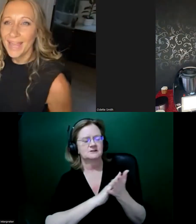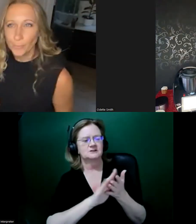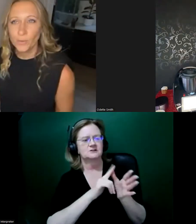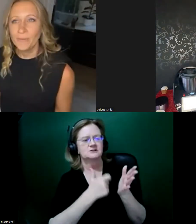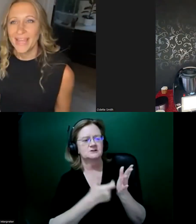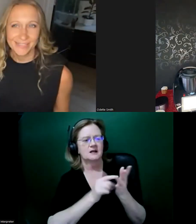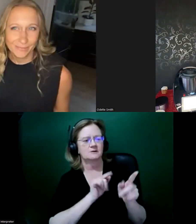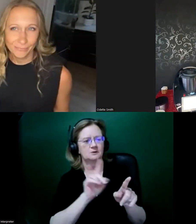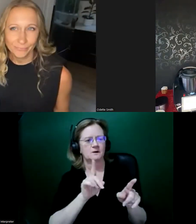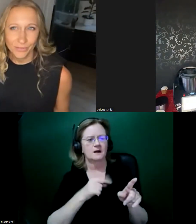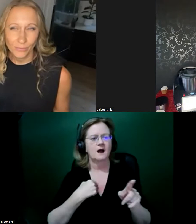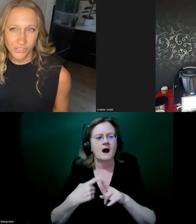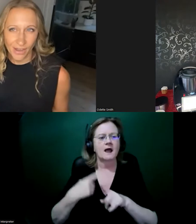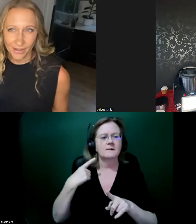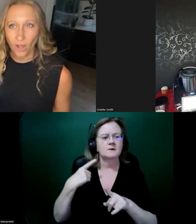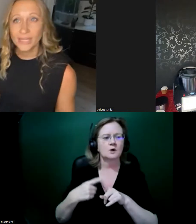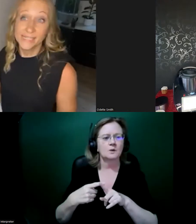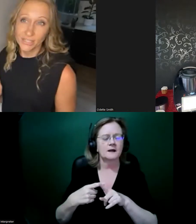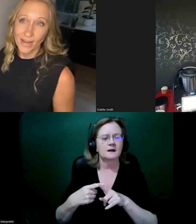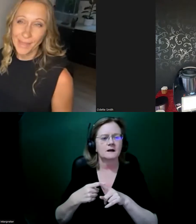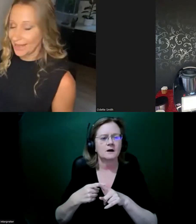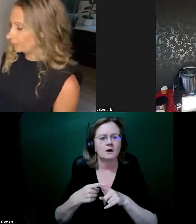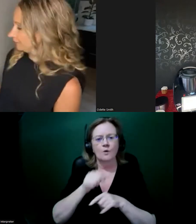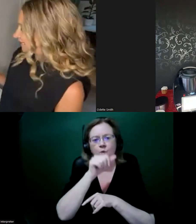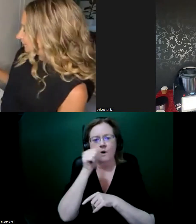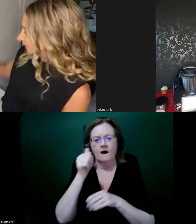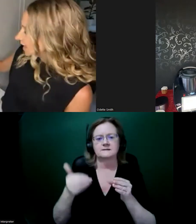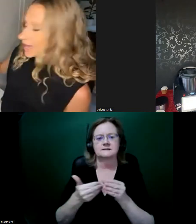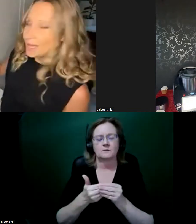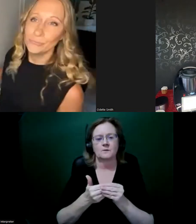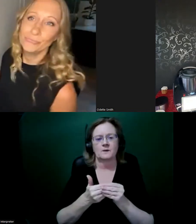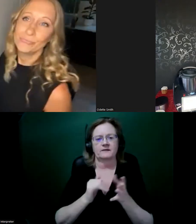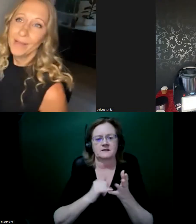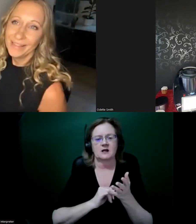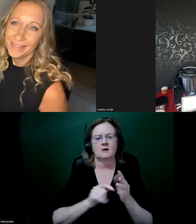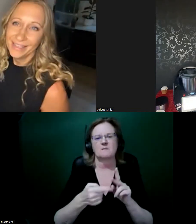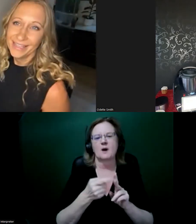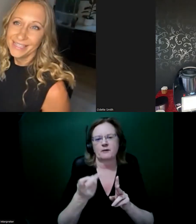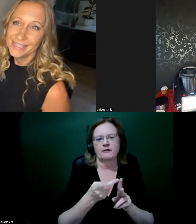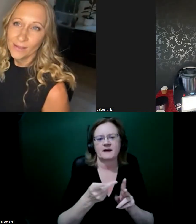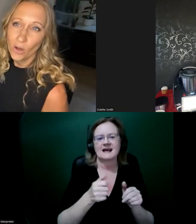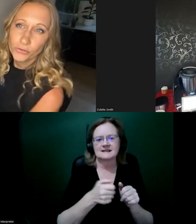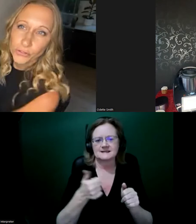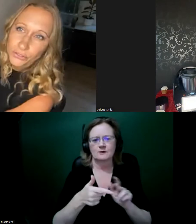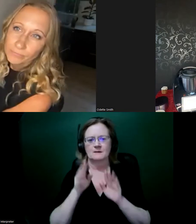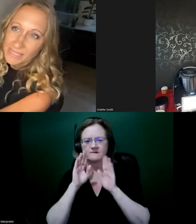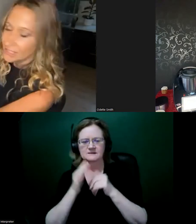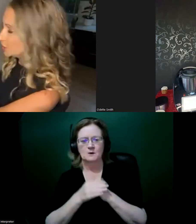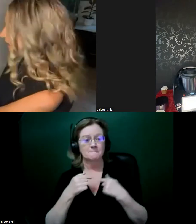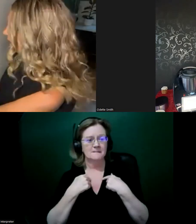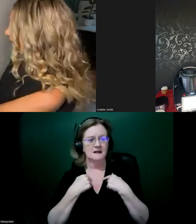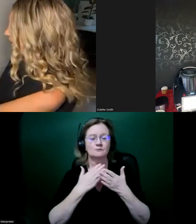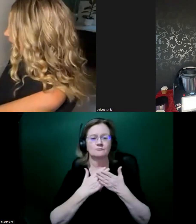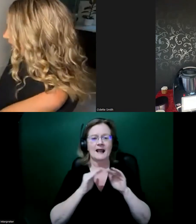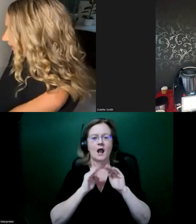I am Quick Bites with Sharon on Instagram and on Facebook. My thing is whole food,